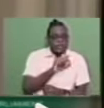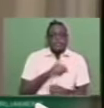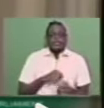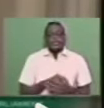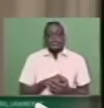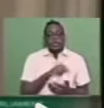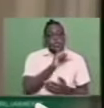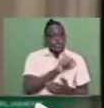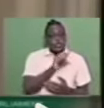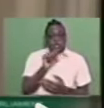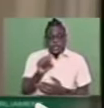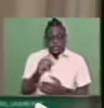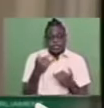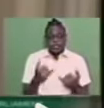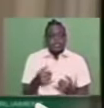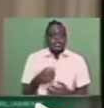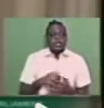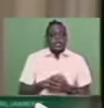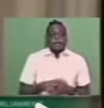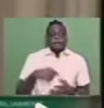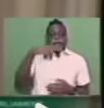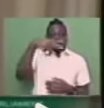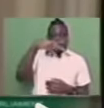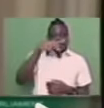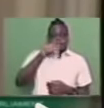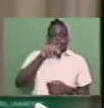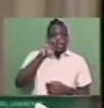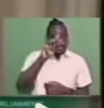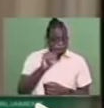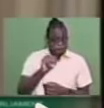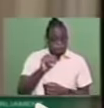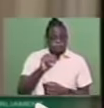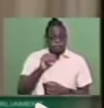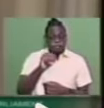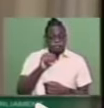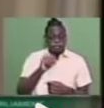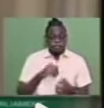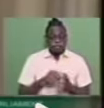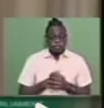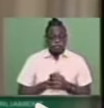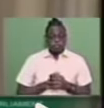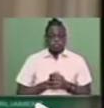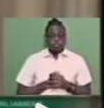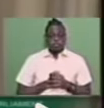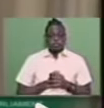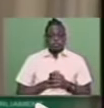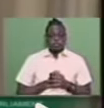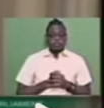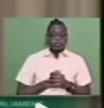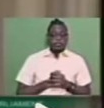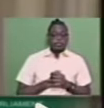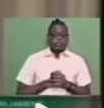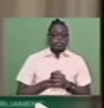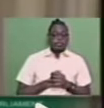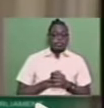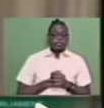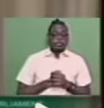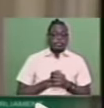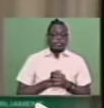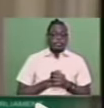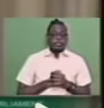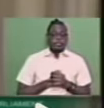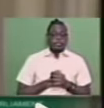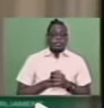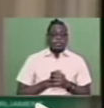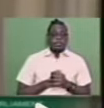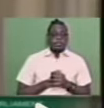administration, which carried several of the frontbench members we see here today, including the Prime Minister,